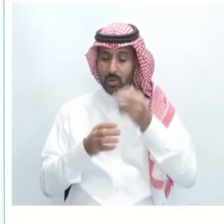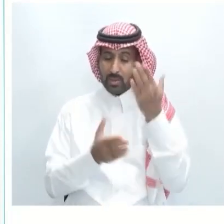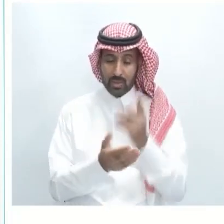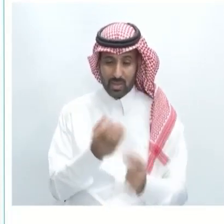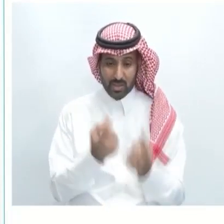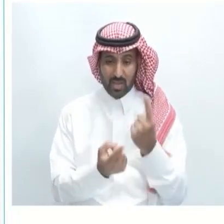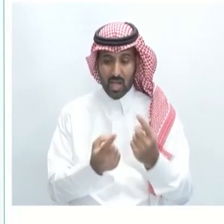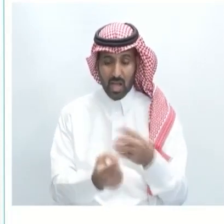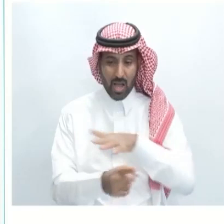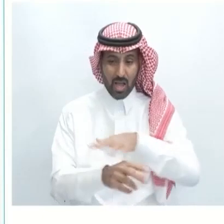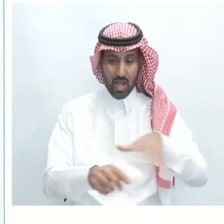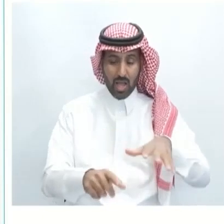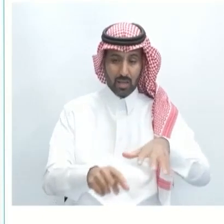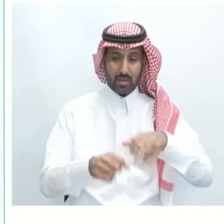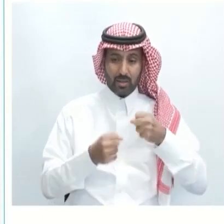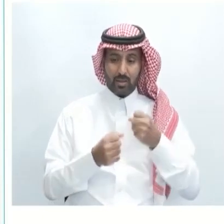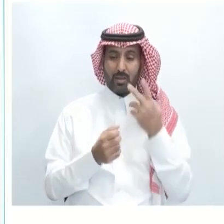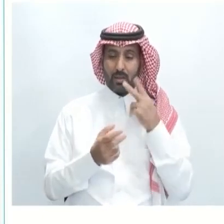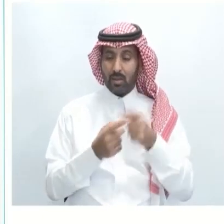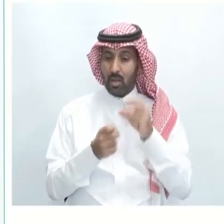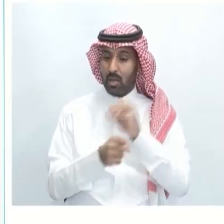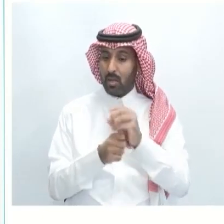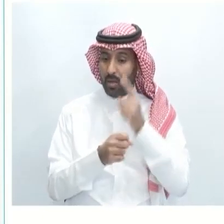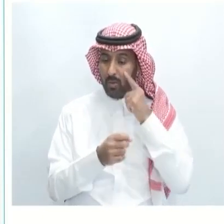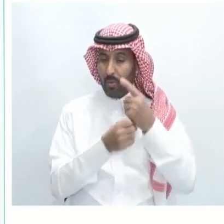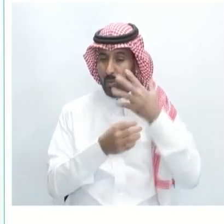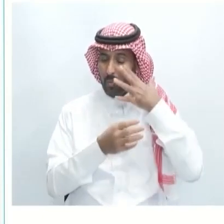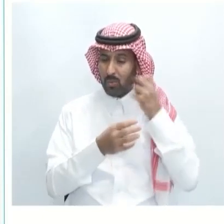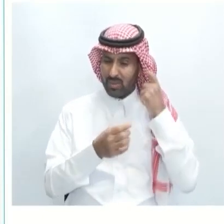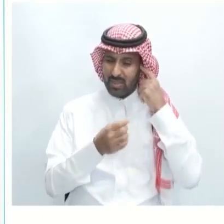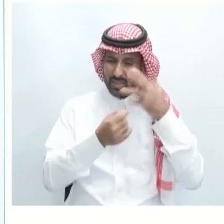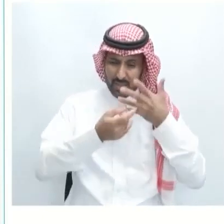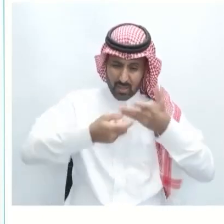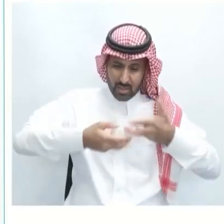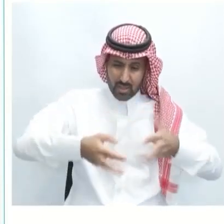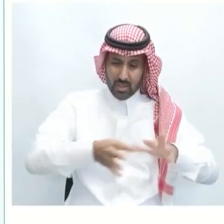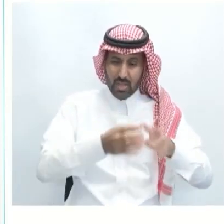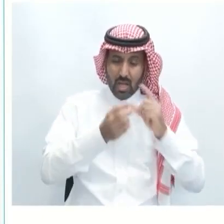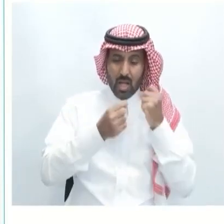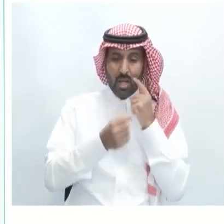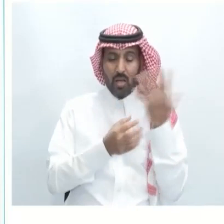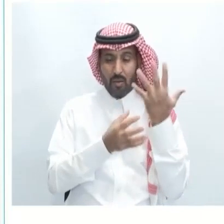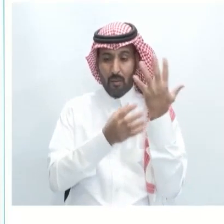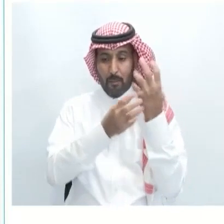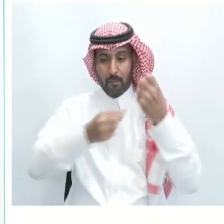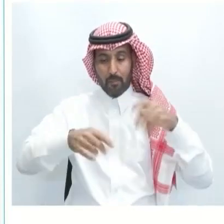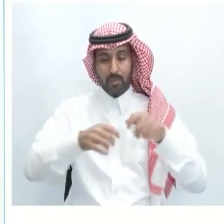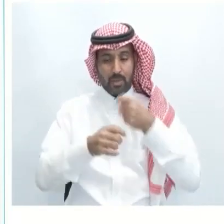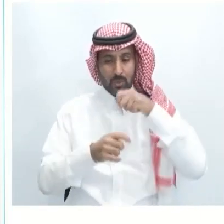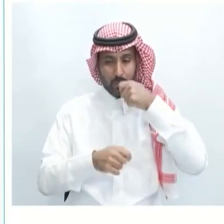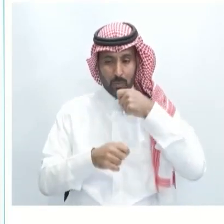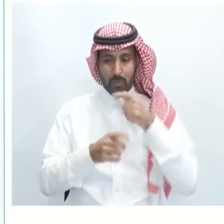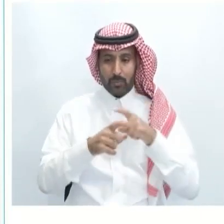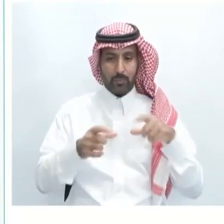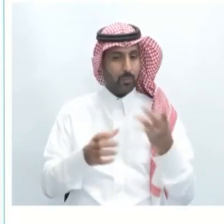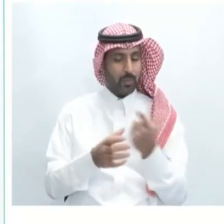southern Switzerland. The anchorman explained that the mild winter had resulted in a huge spaghetti crop. As the anchorman gave